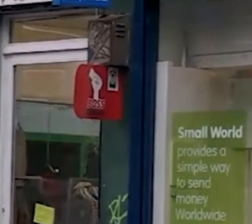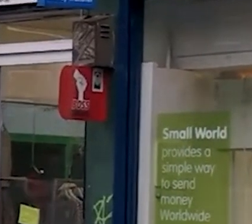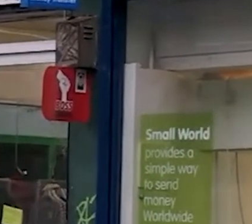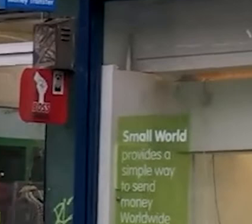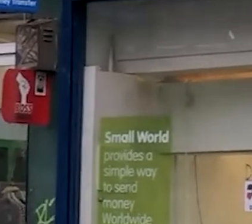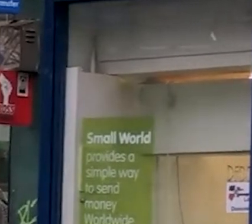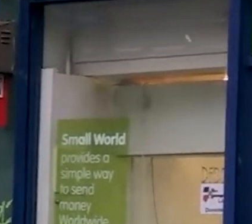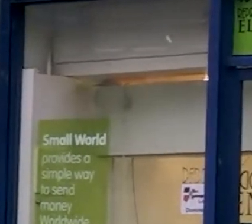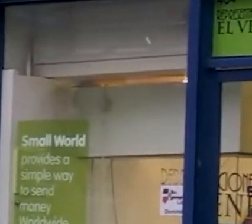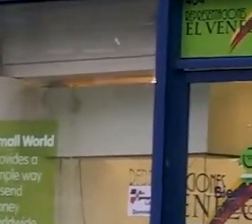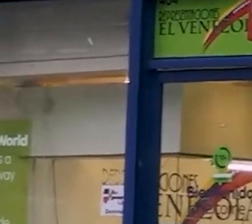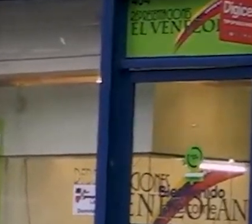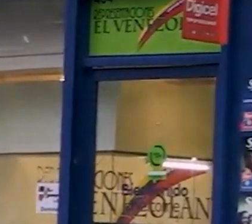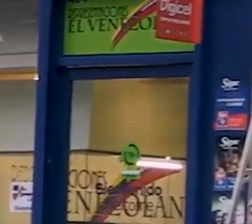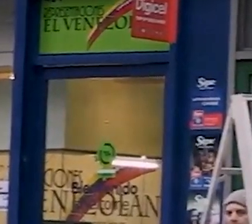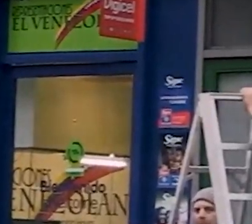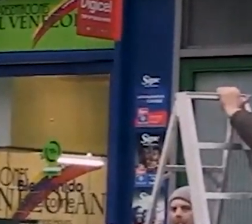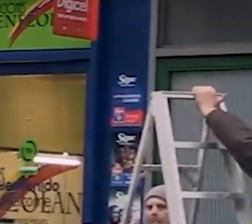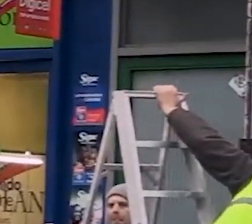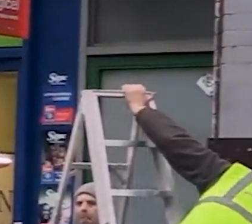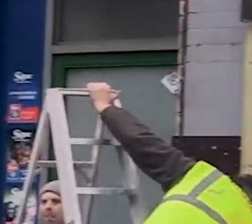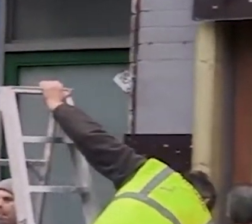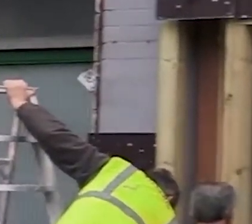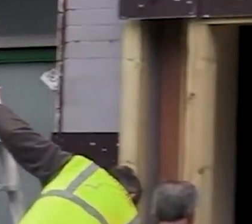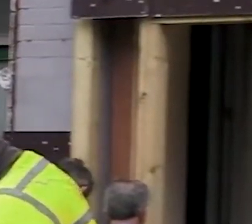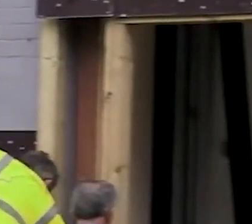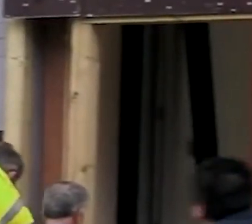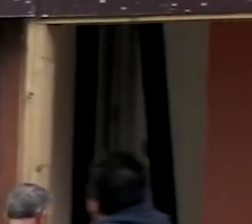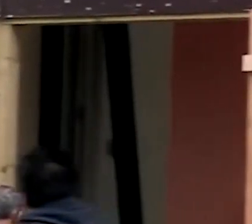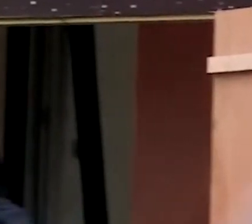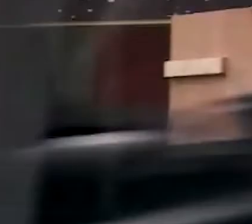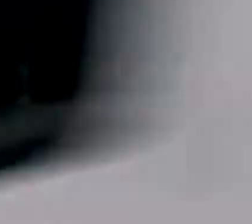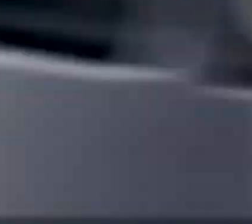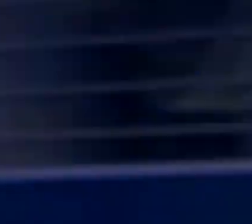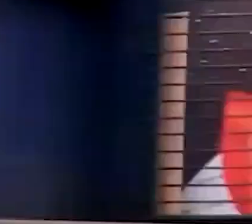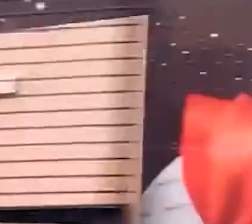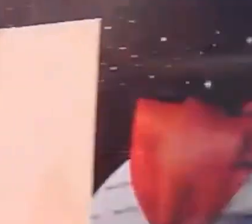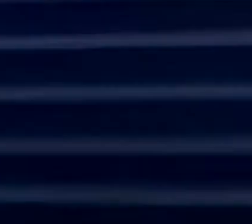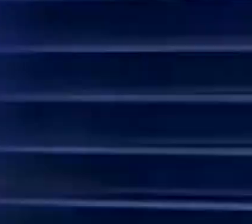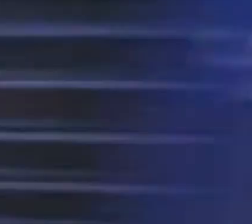Blacker's shop was leased to someone else while he was away, and it's now a dress shop.